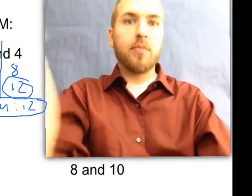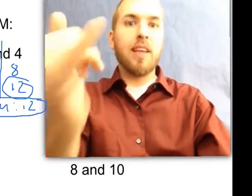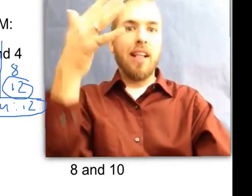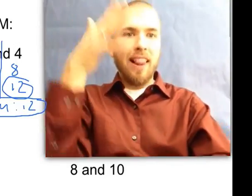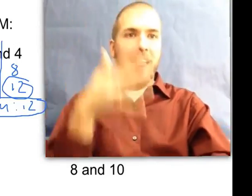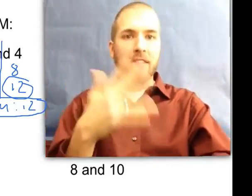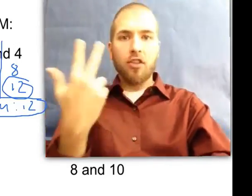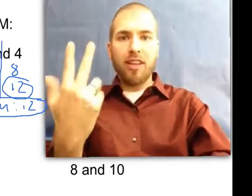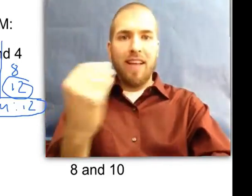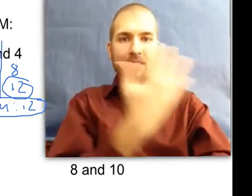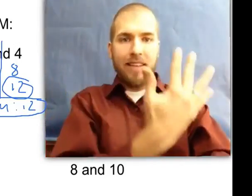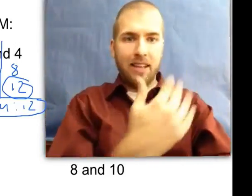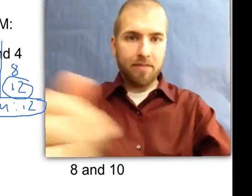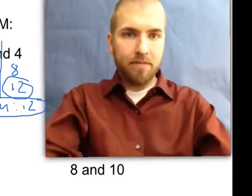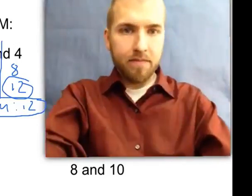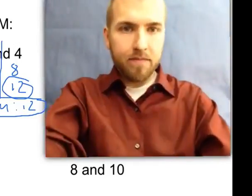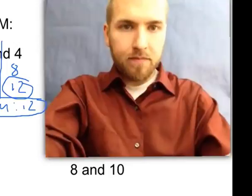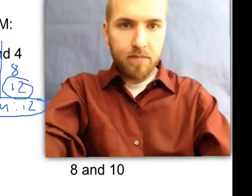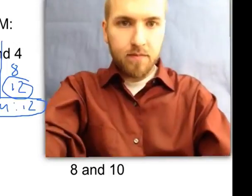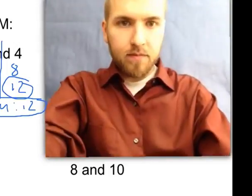4 times, we're only going to write it twice.